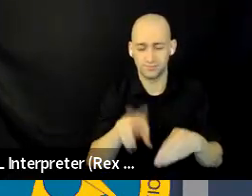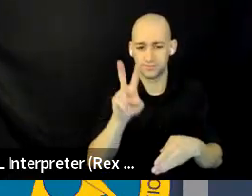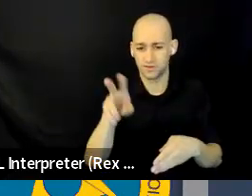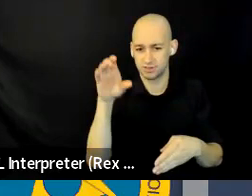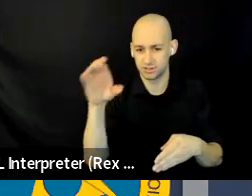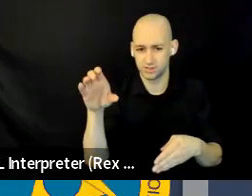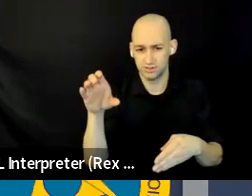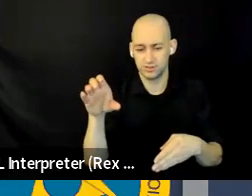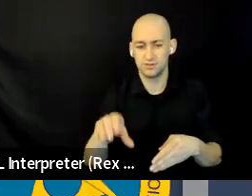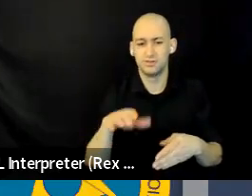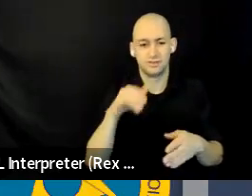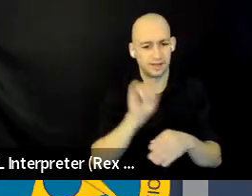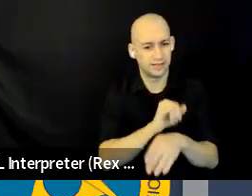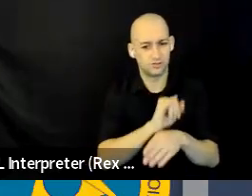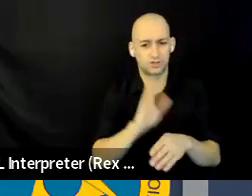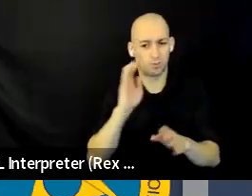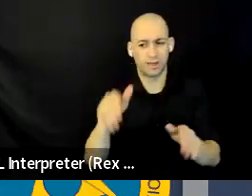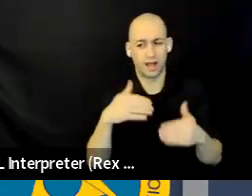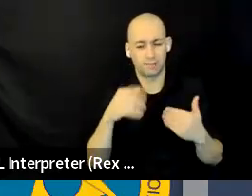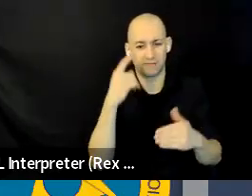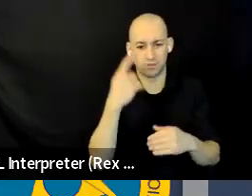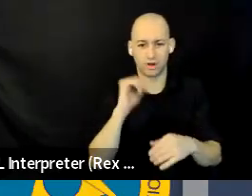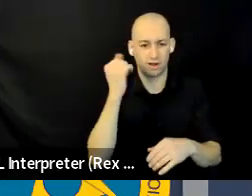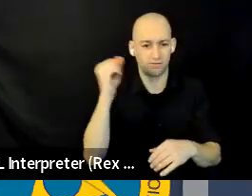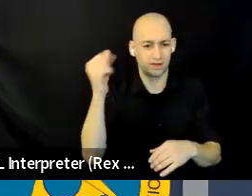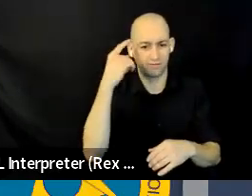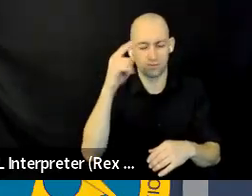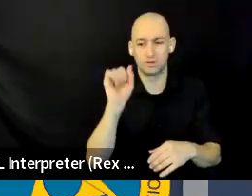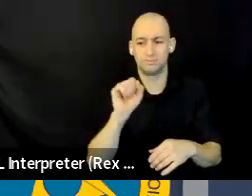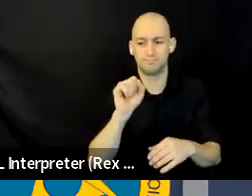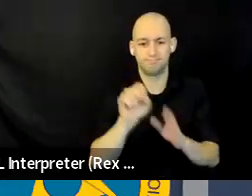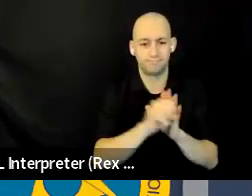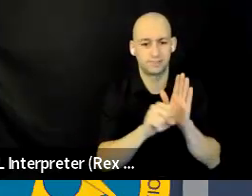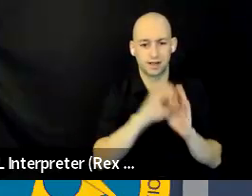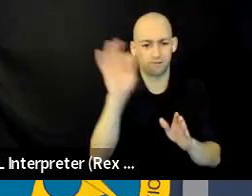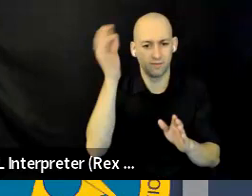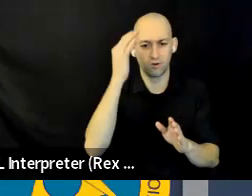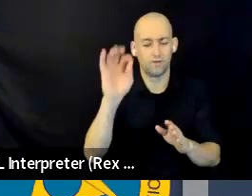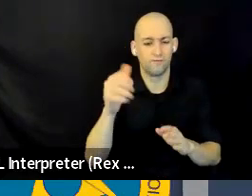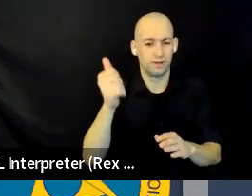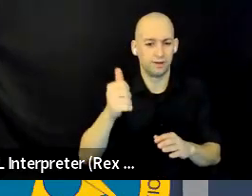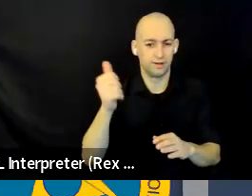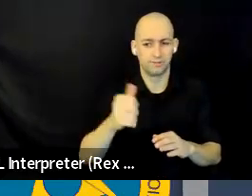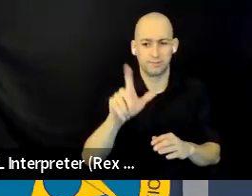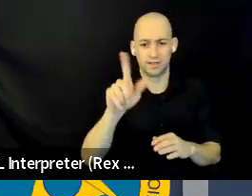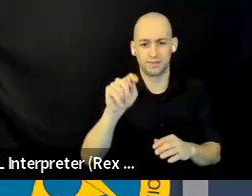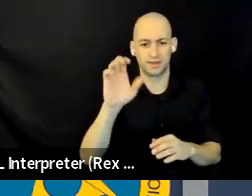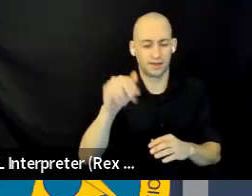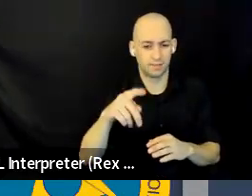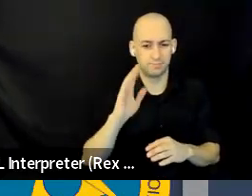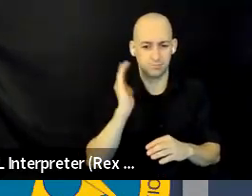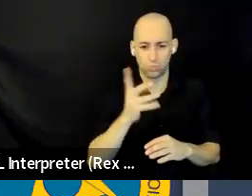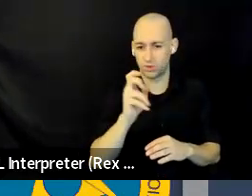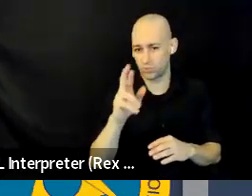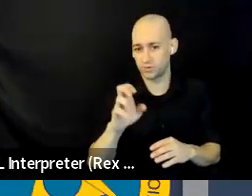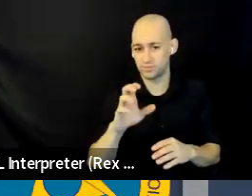would be happy to continue to advocate for federal and state funding for the LTCAP program. We were an instrumental part in getting that funded